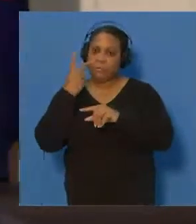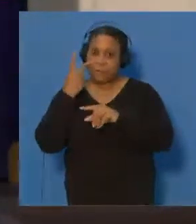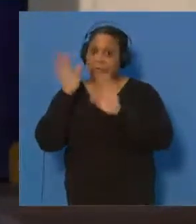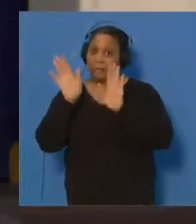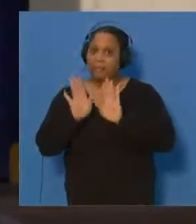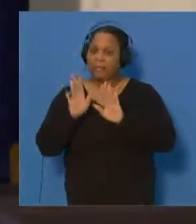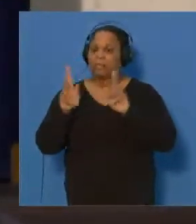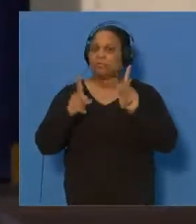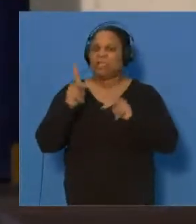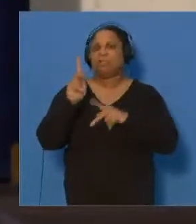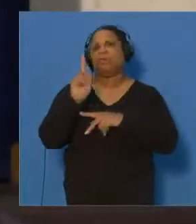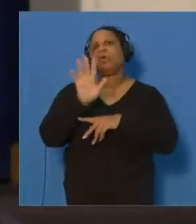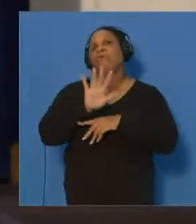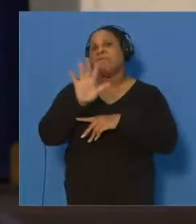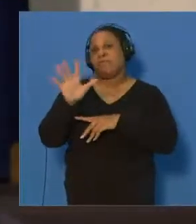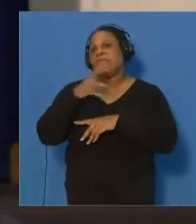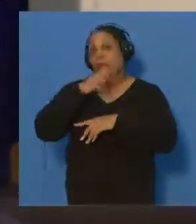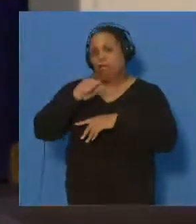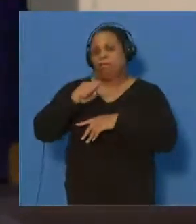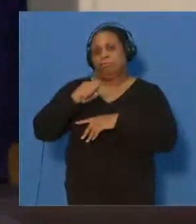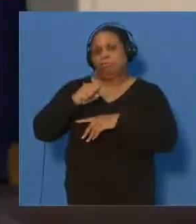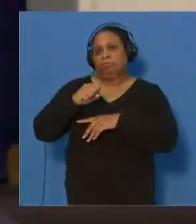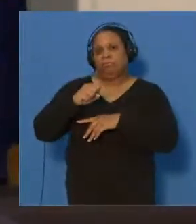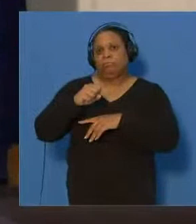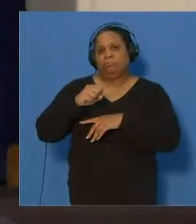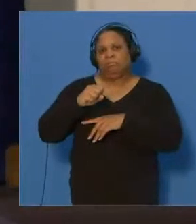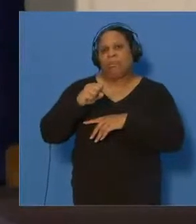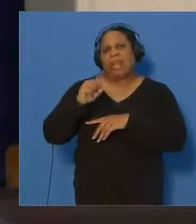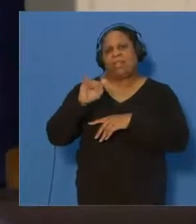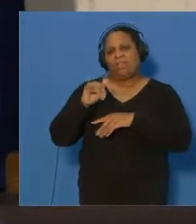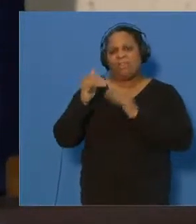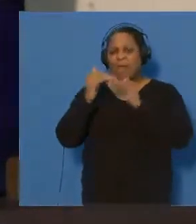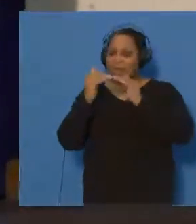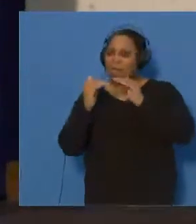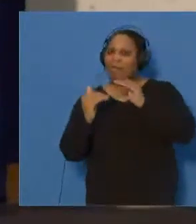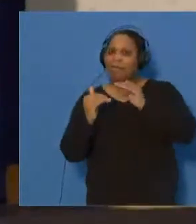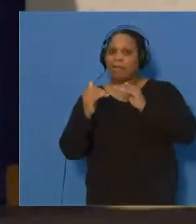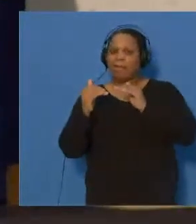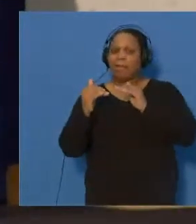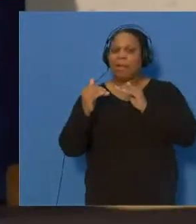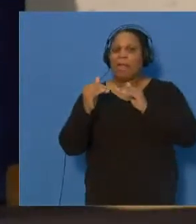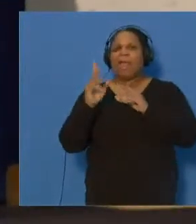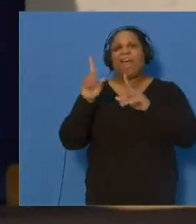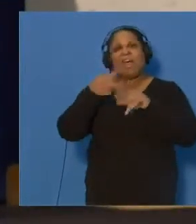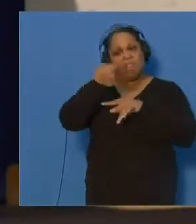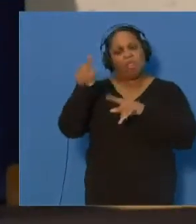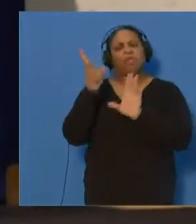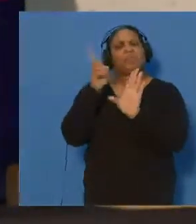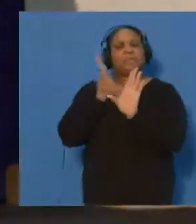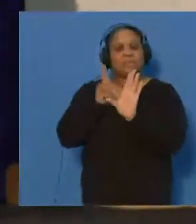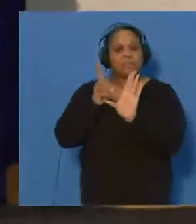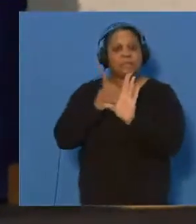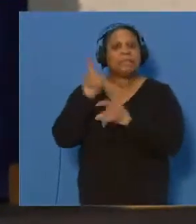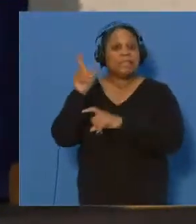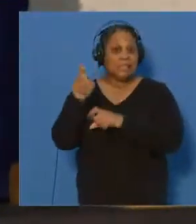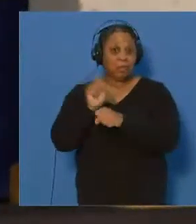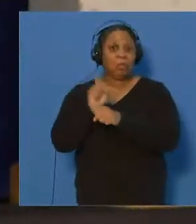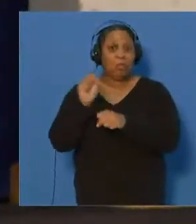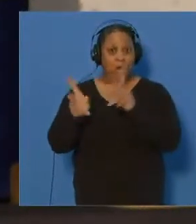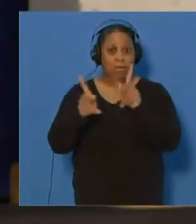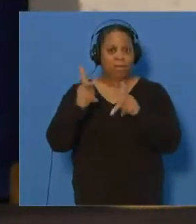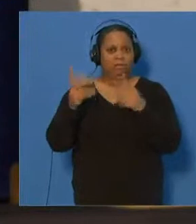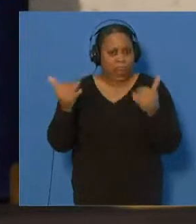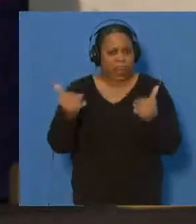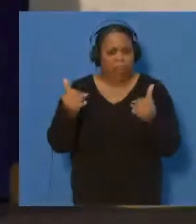allows for people that are 55. We made that age a little lower, and people with disabilities and essential workers. And so, what we're trying to